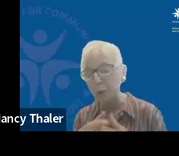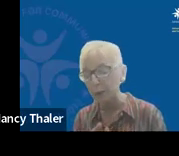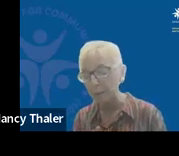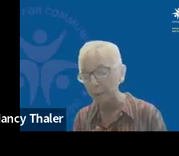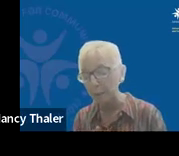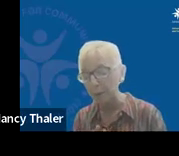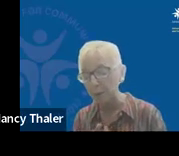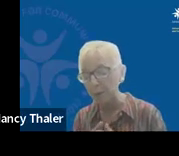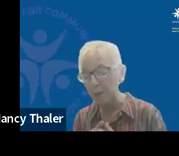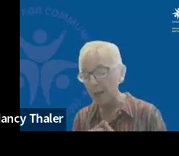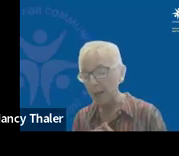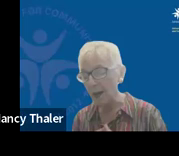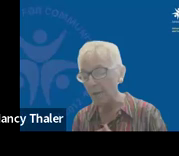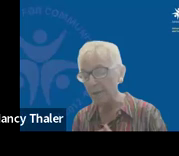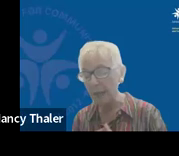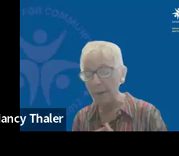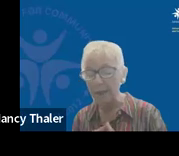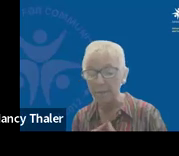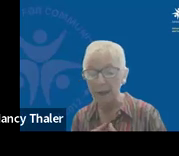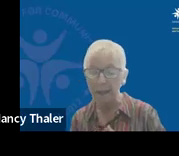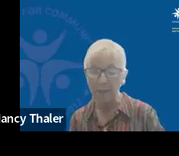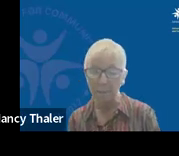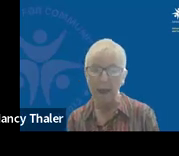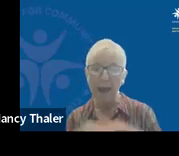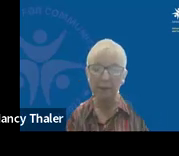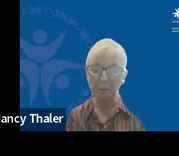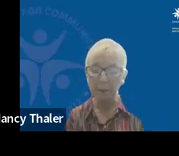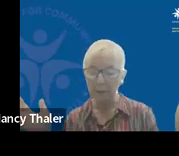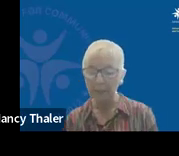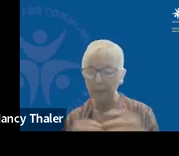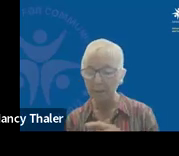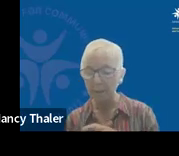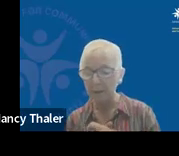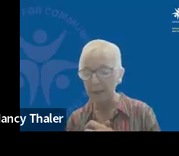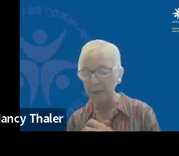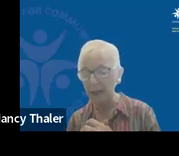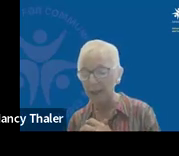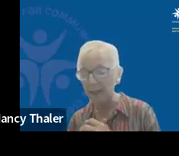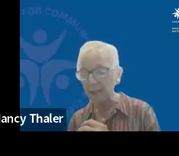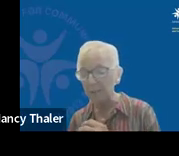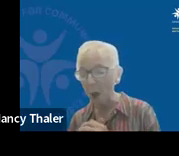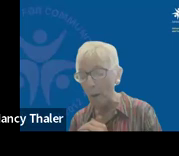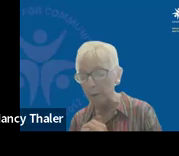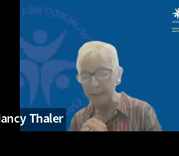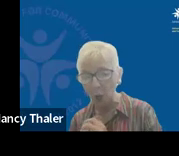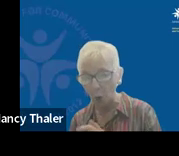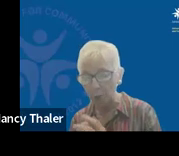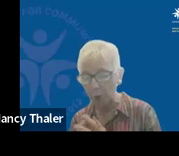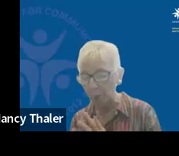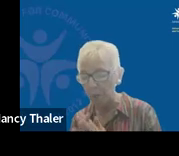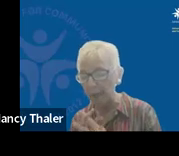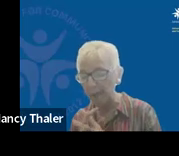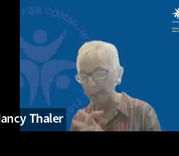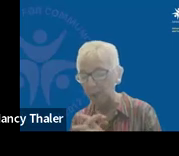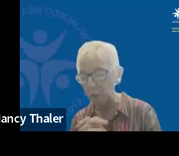for recruiting members. They must make of the MAC, the big meeting, they must make that public, open